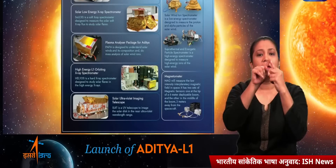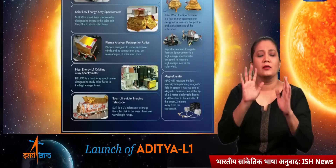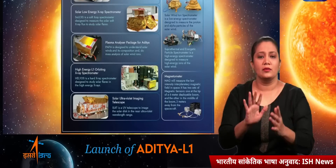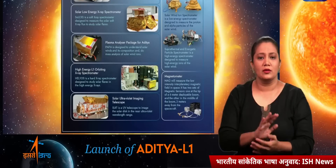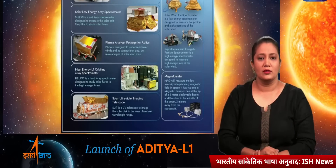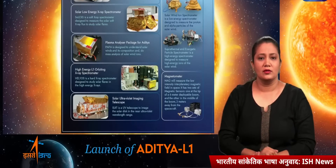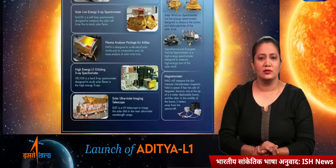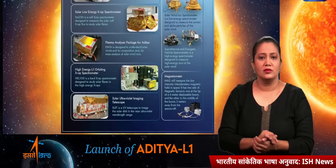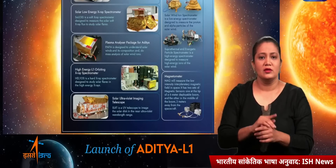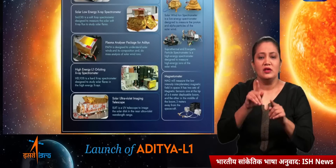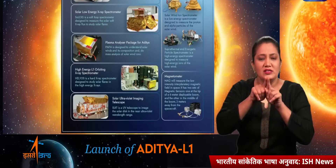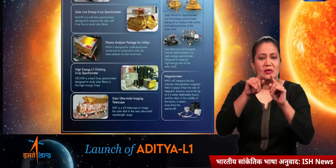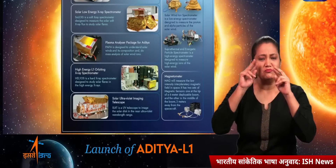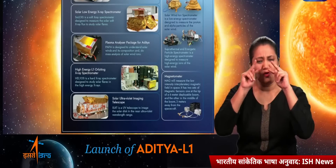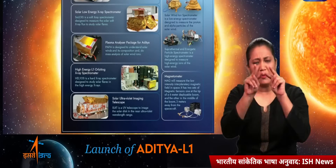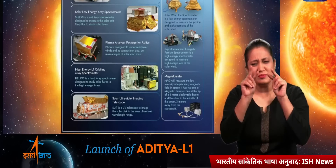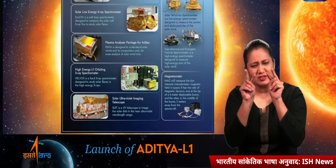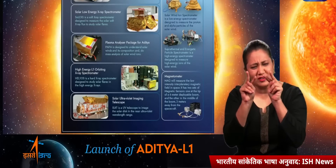situ observations.